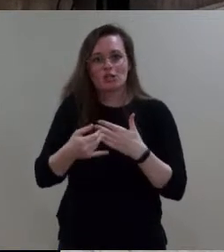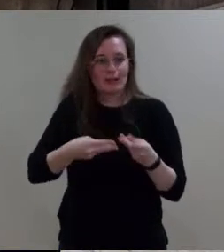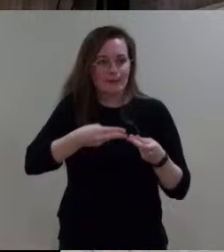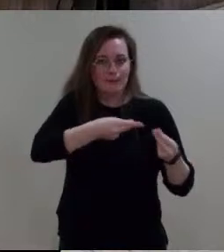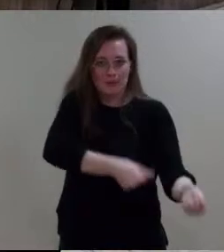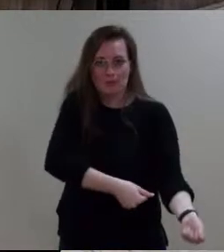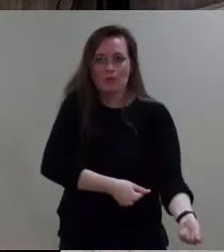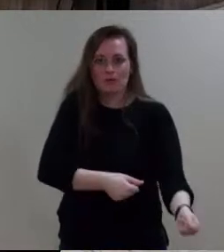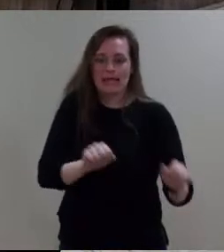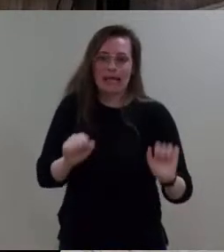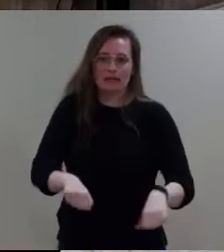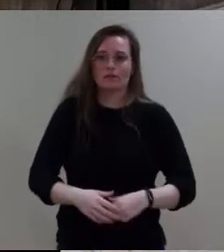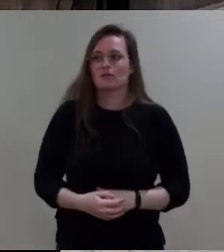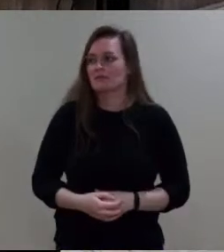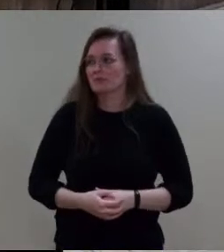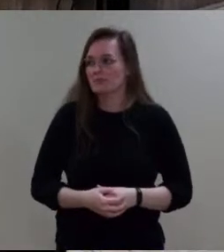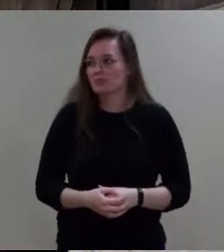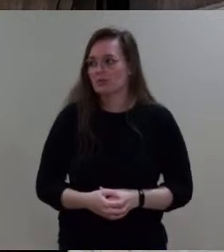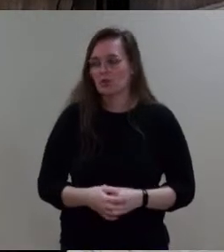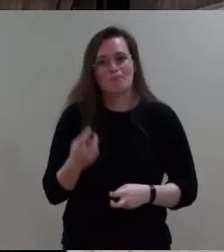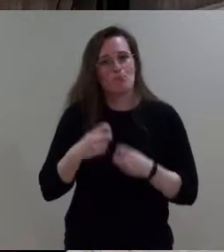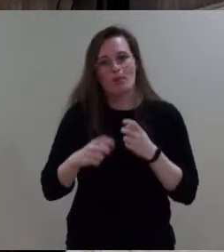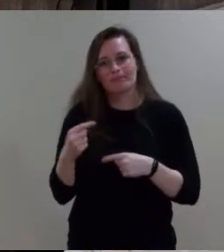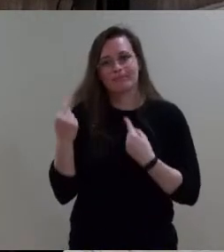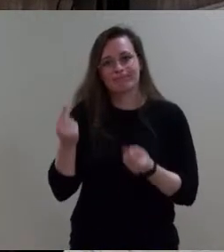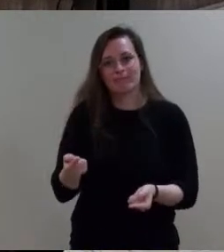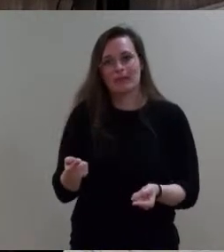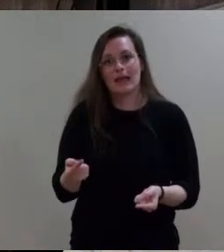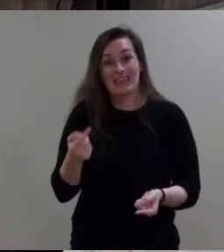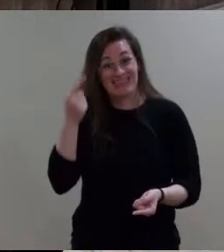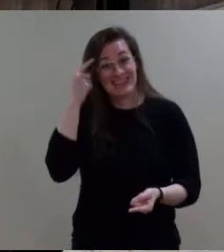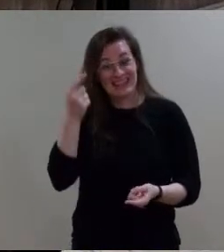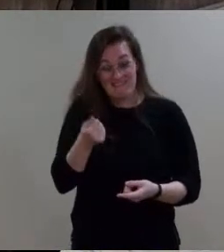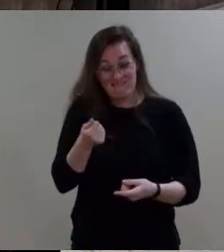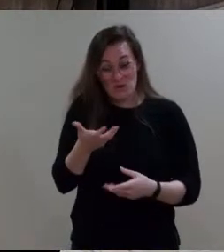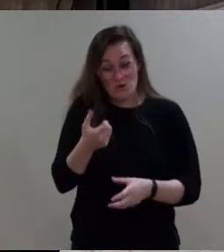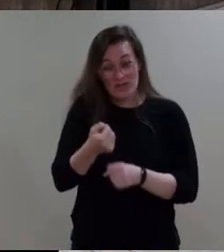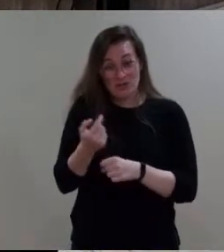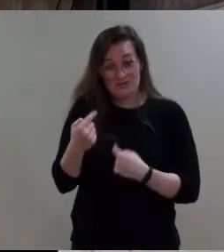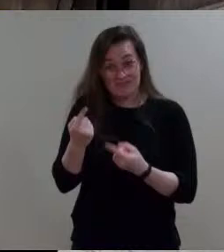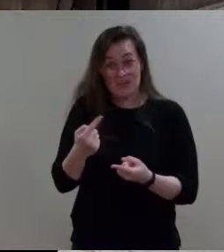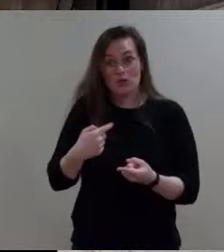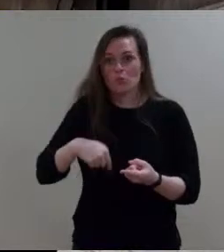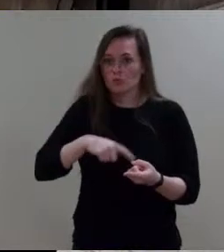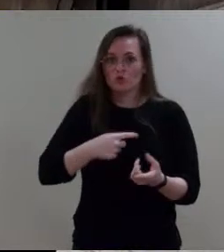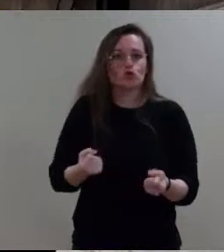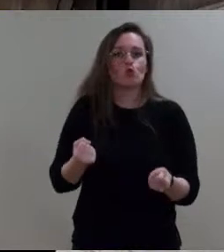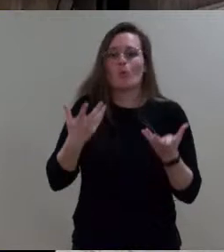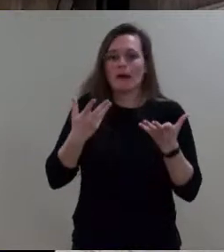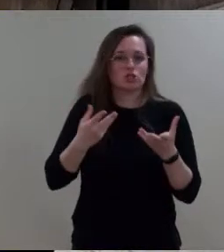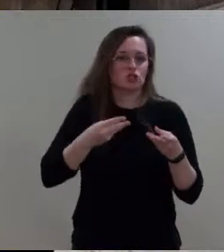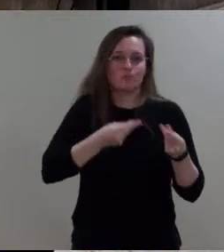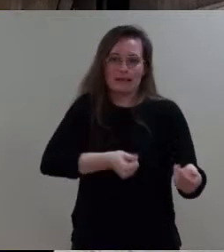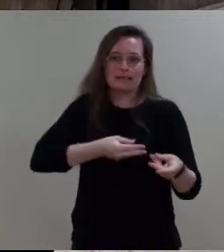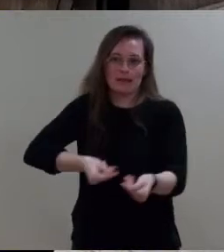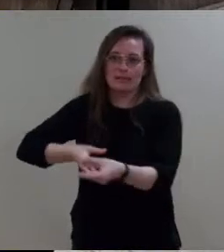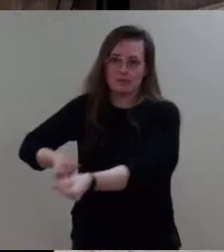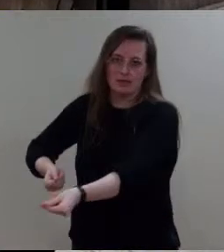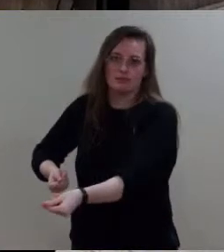we are overspending just in the last couple of years, whether it's operational or capital. I